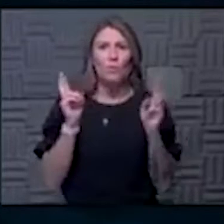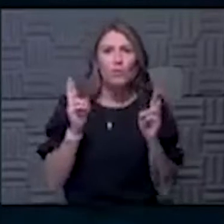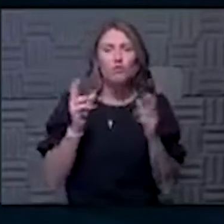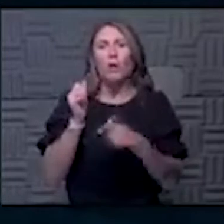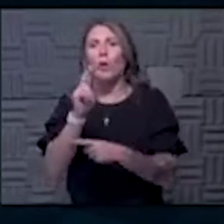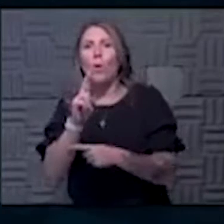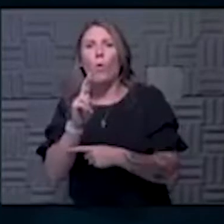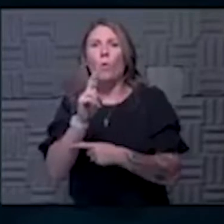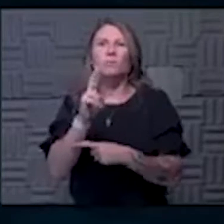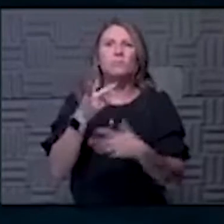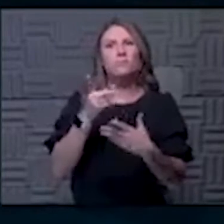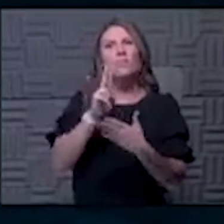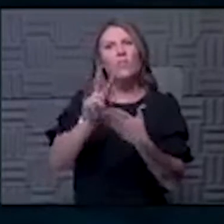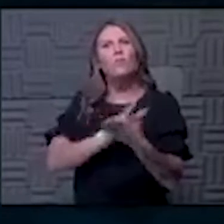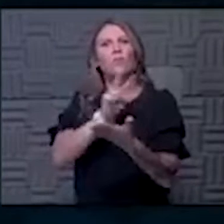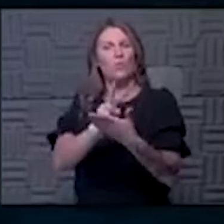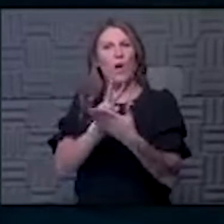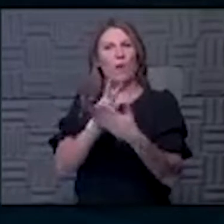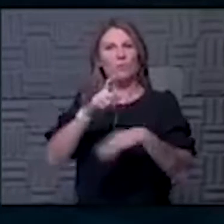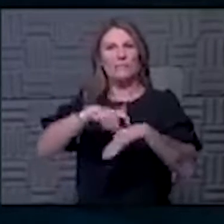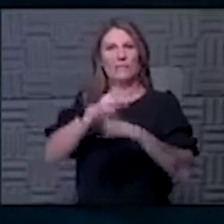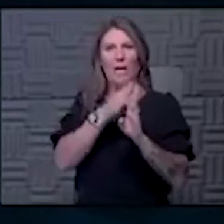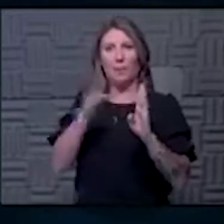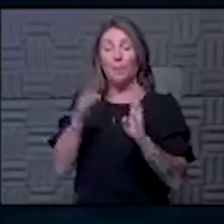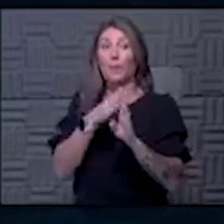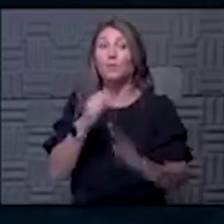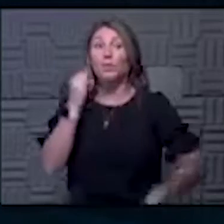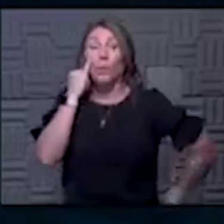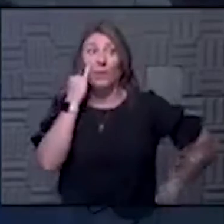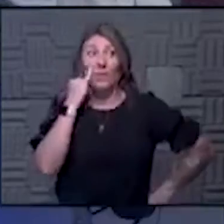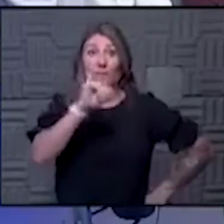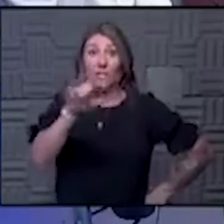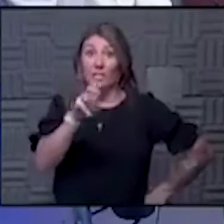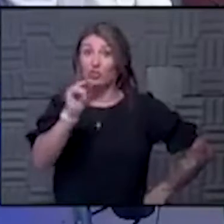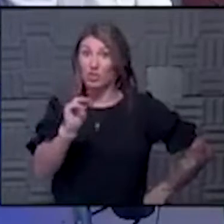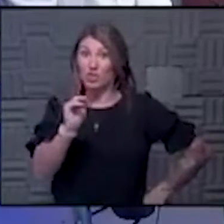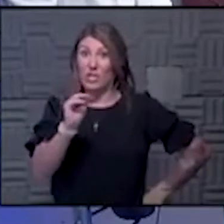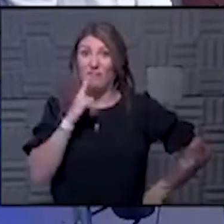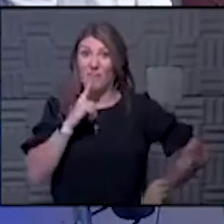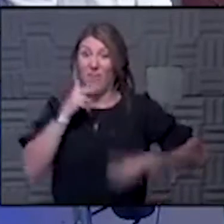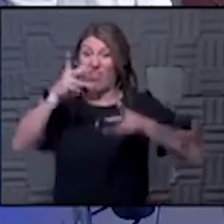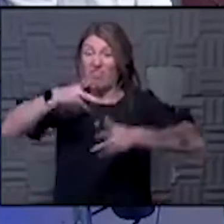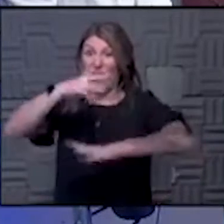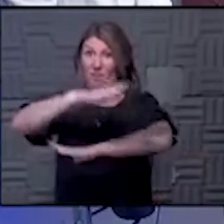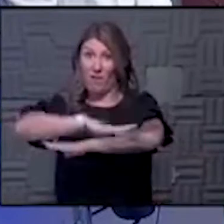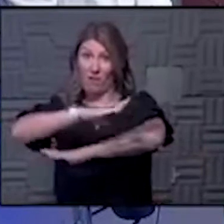2 hour time period. So if I leave the jam on my countertop overnight, I shouldn't try and eat it the next day?